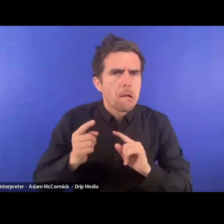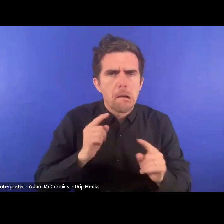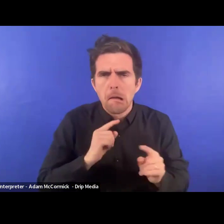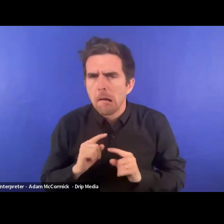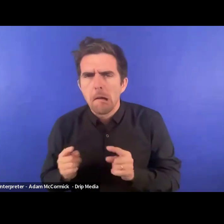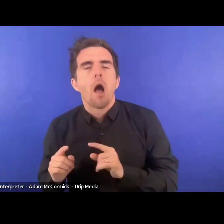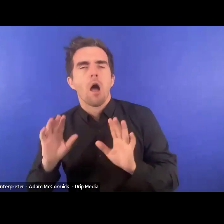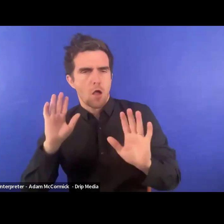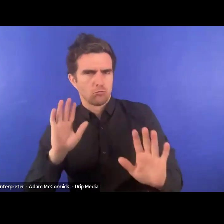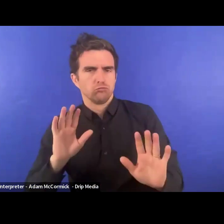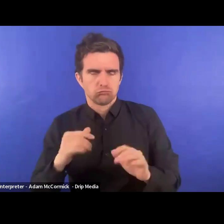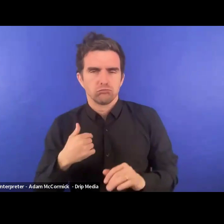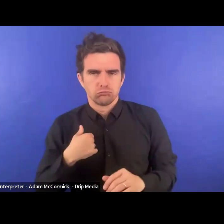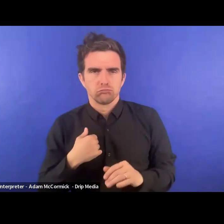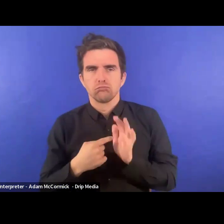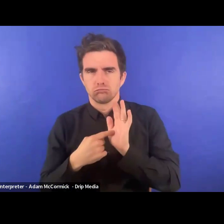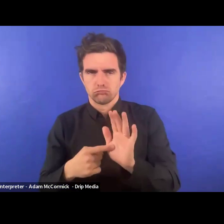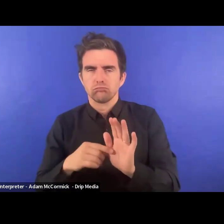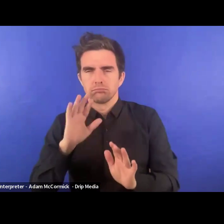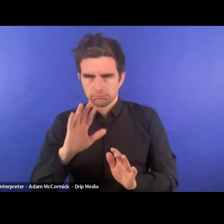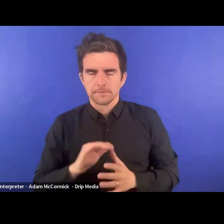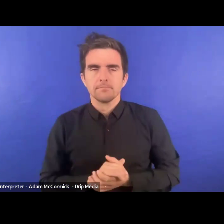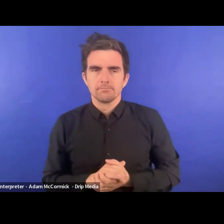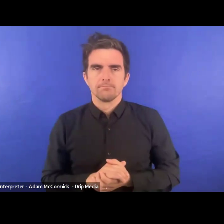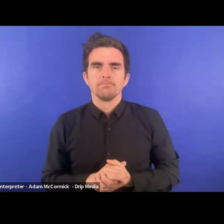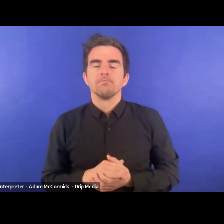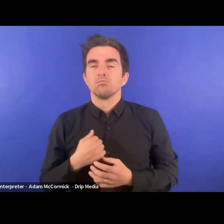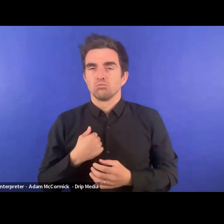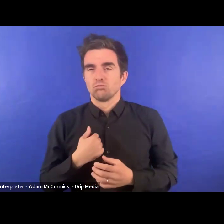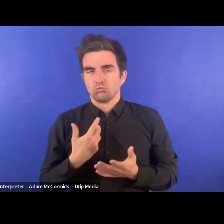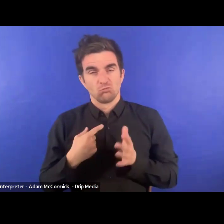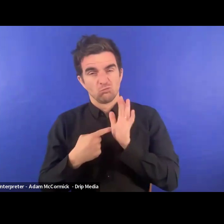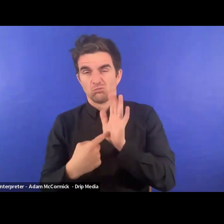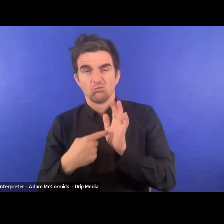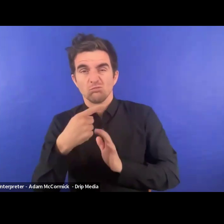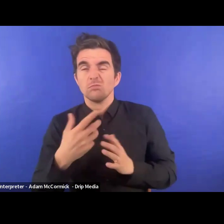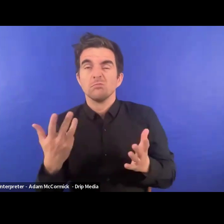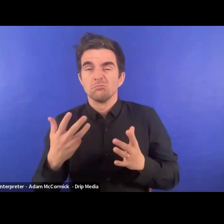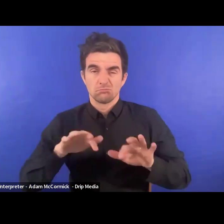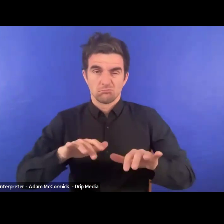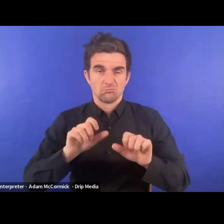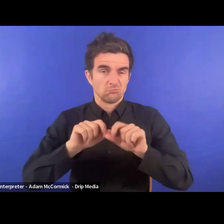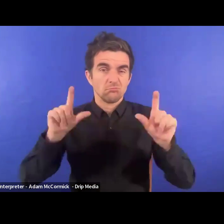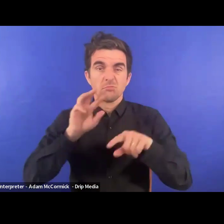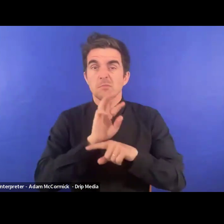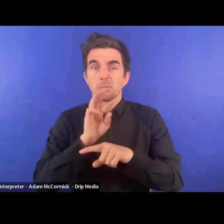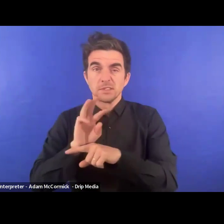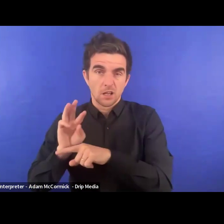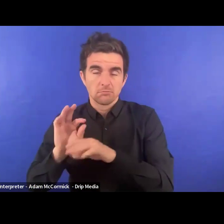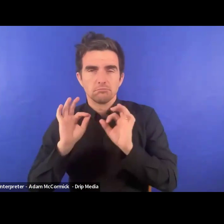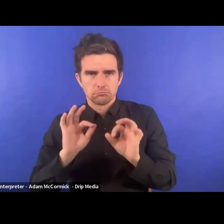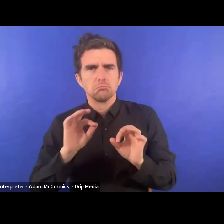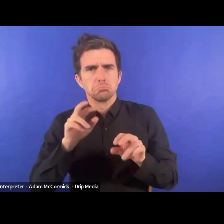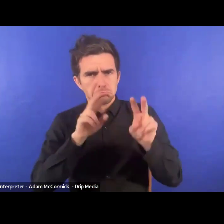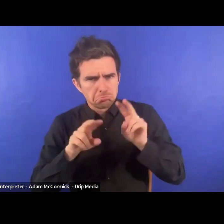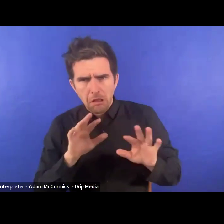website, how it works, and the information that we have. And then I will pass over to my colleague, Waiswa, for more detail on